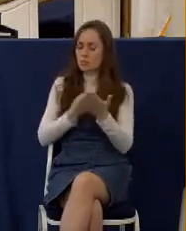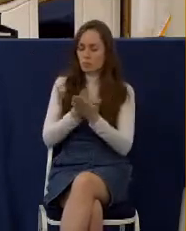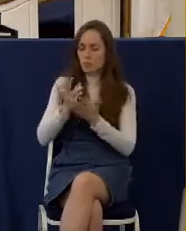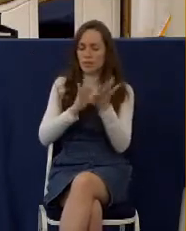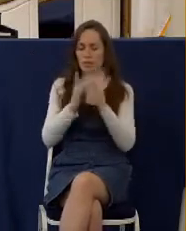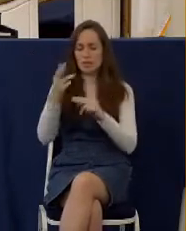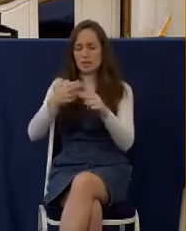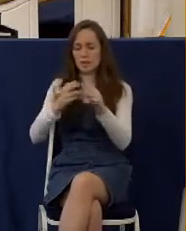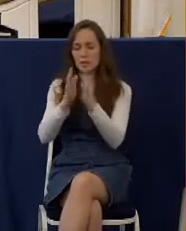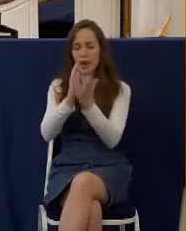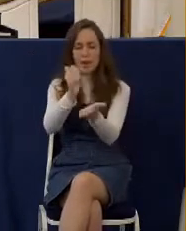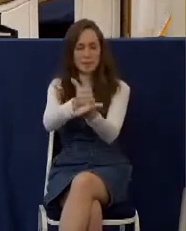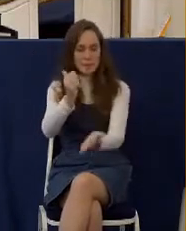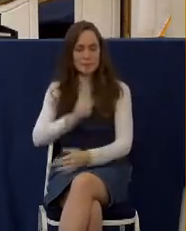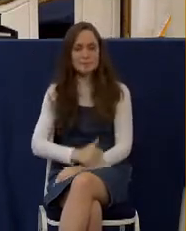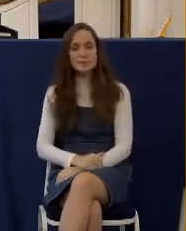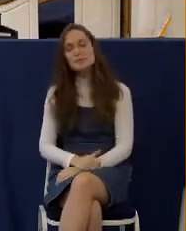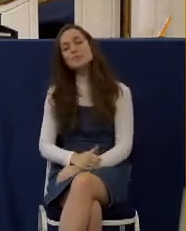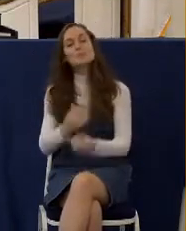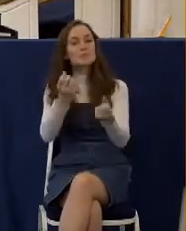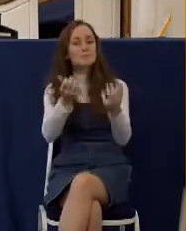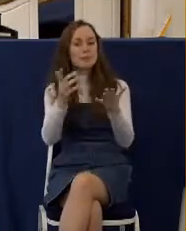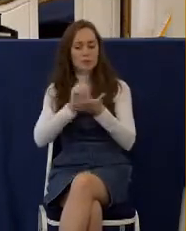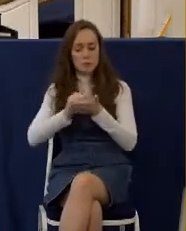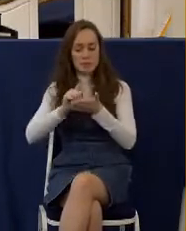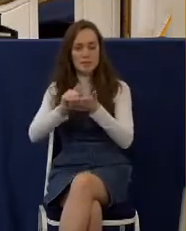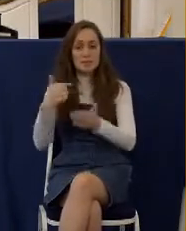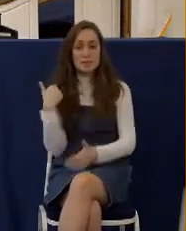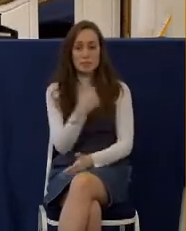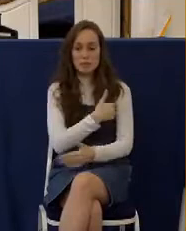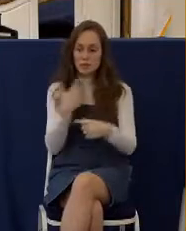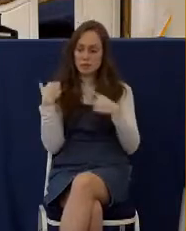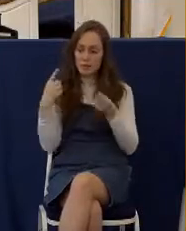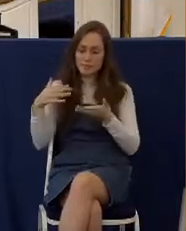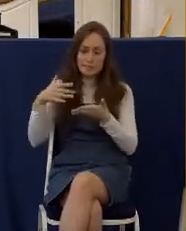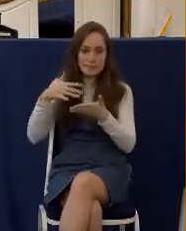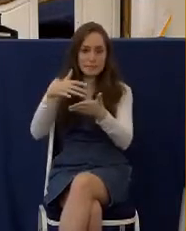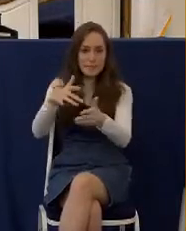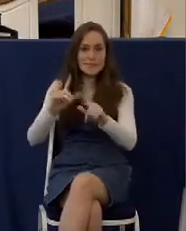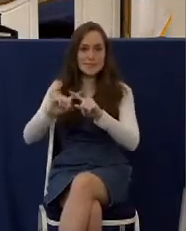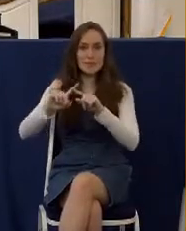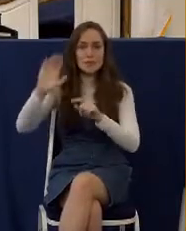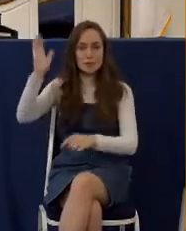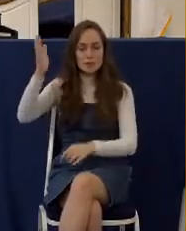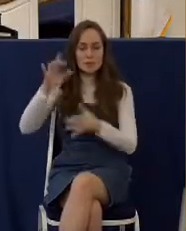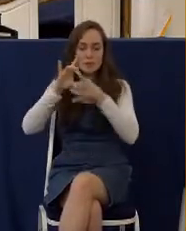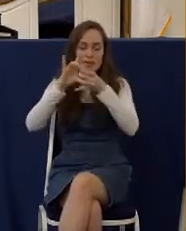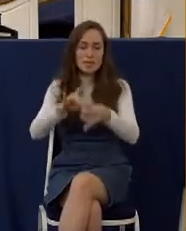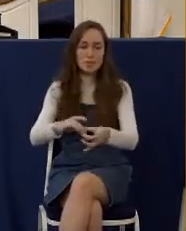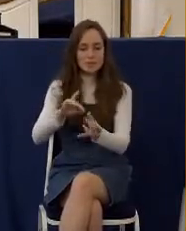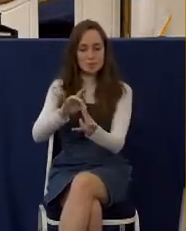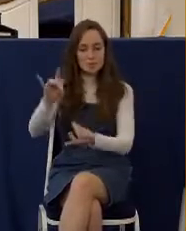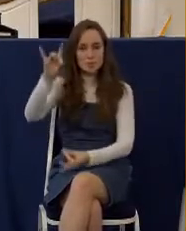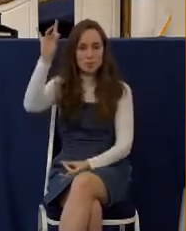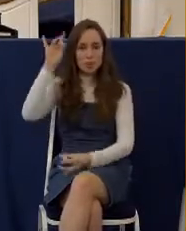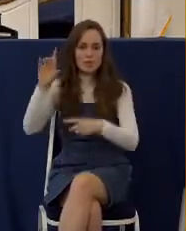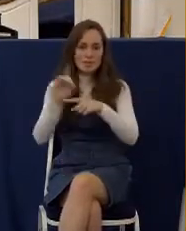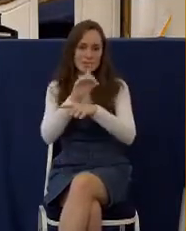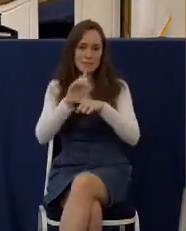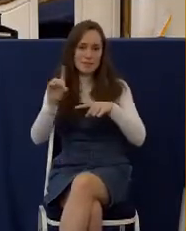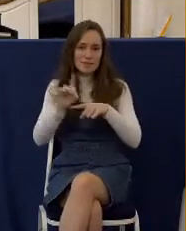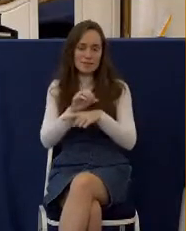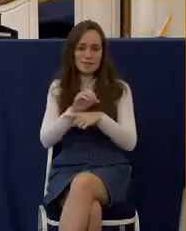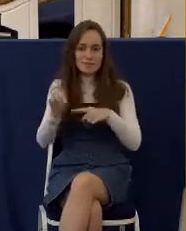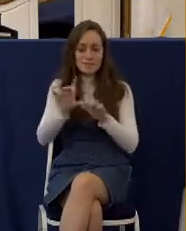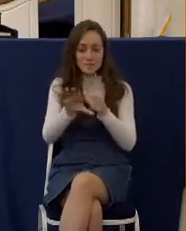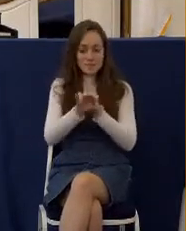Amen. You know, for several weeks, we've been doing a series of sermons on the subject of spiritual disciplines. And we chose as our